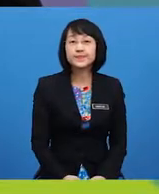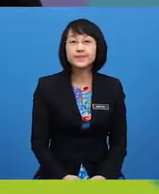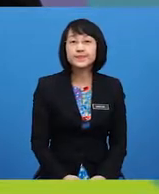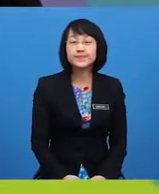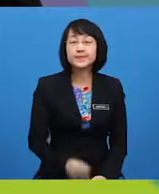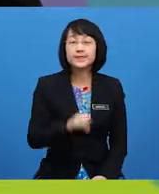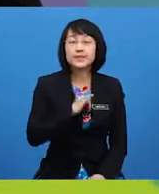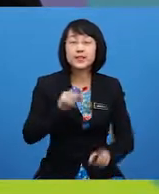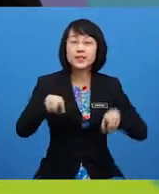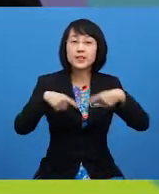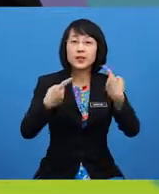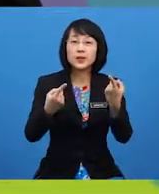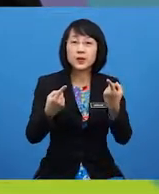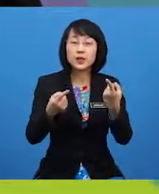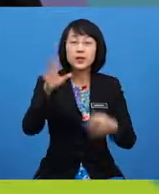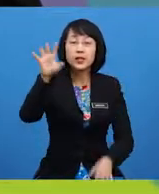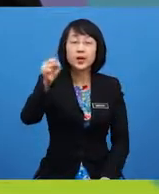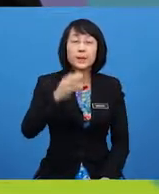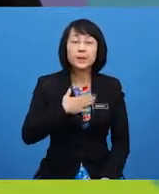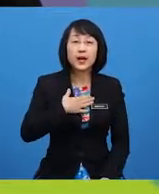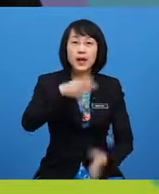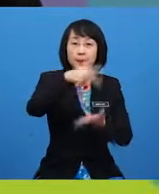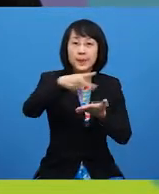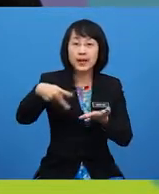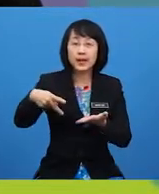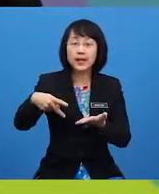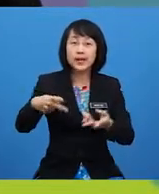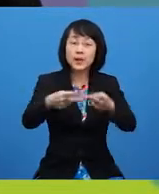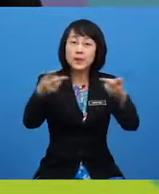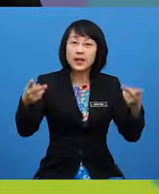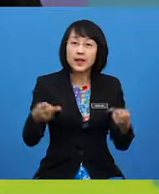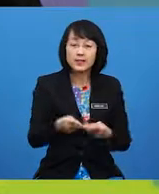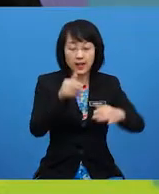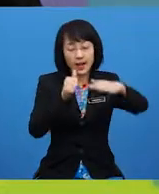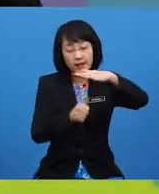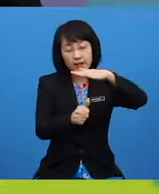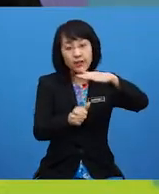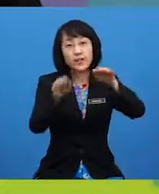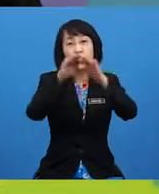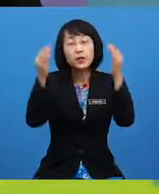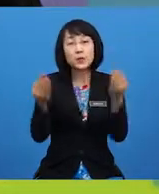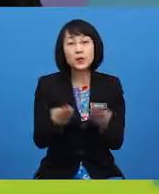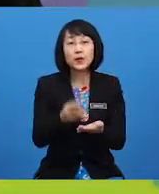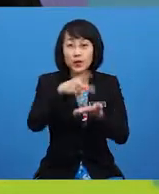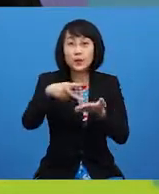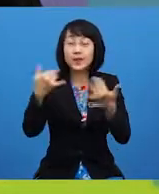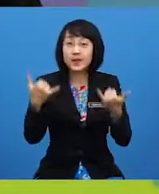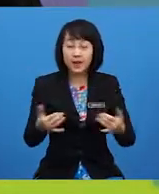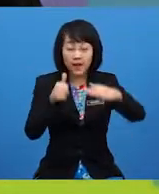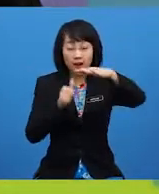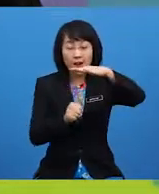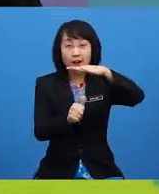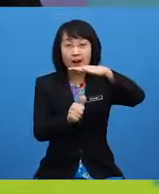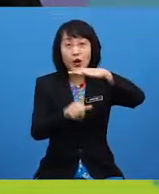I am going to take my pen and place it under the ball. The pen now is under